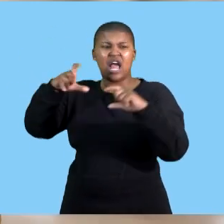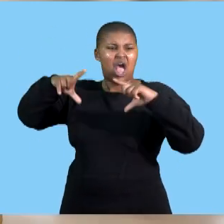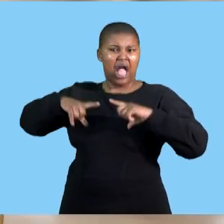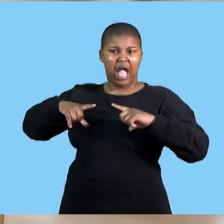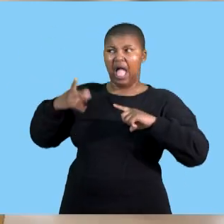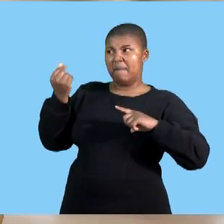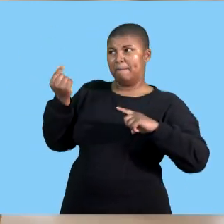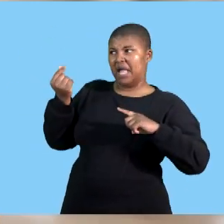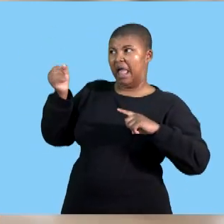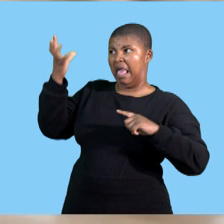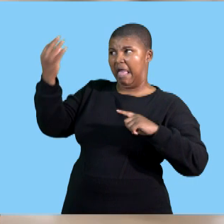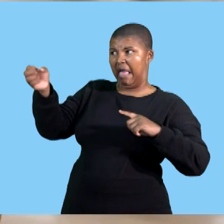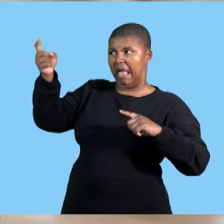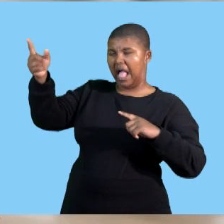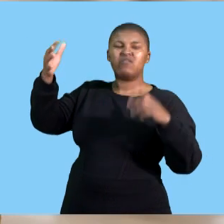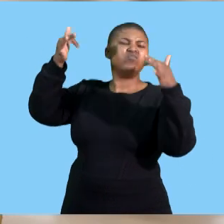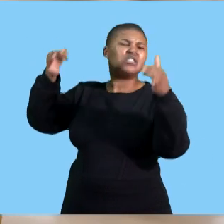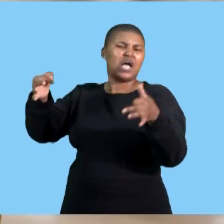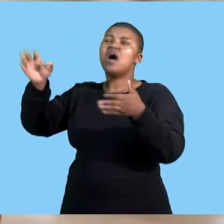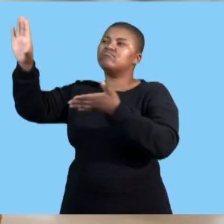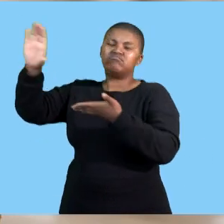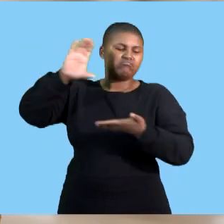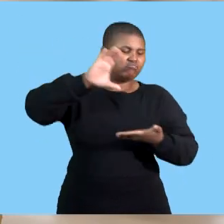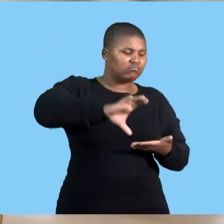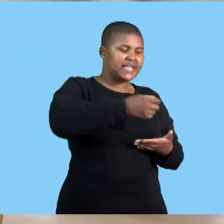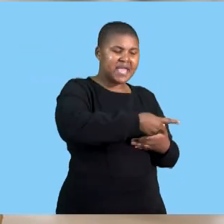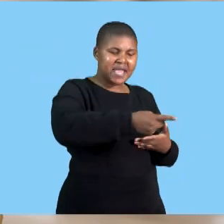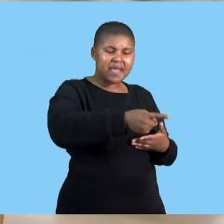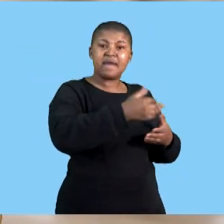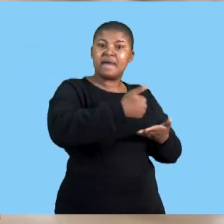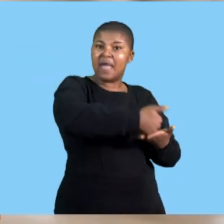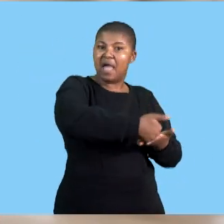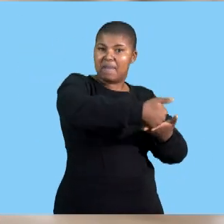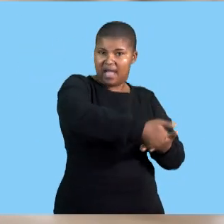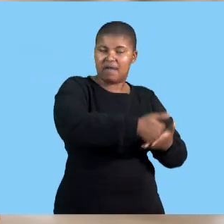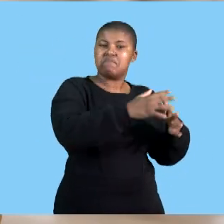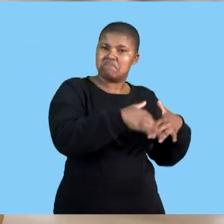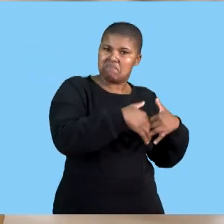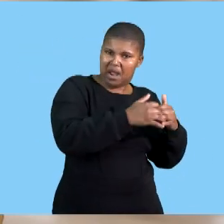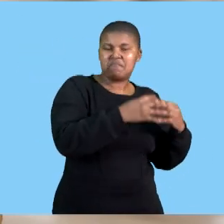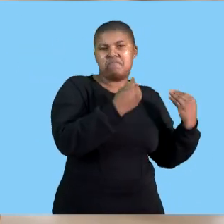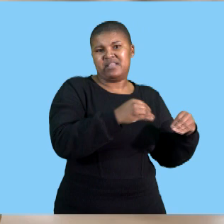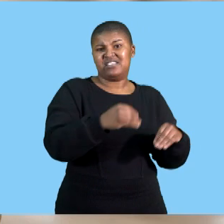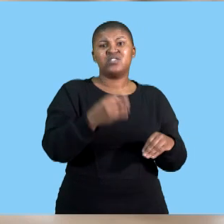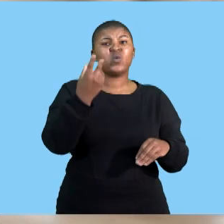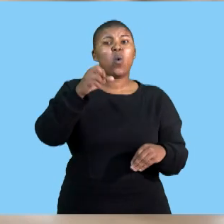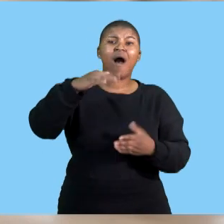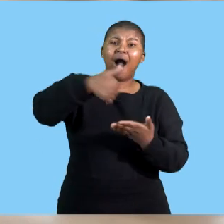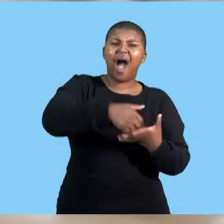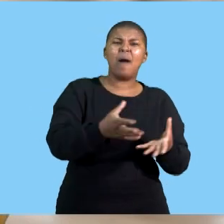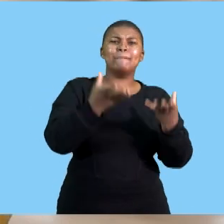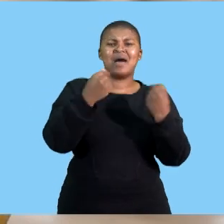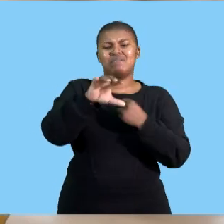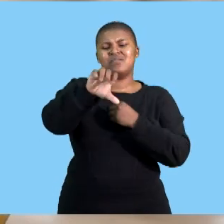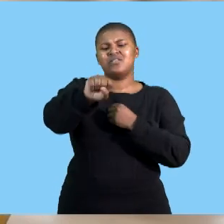to give business money in order for them to have shares in a particular business. So that's another source of funding